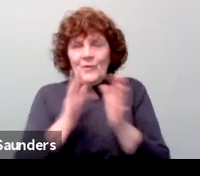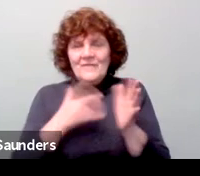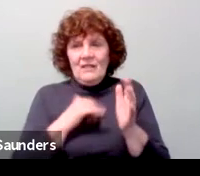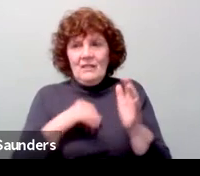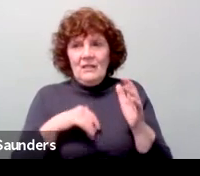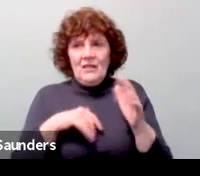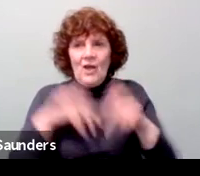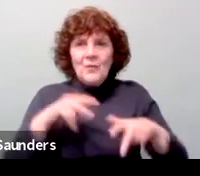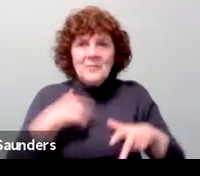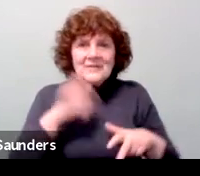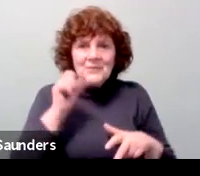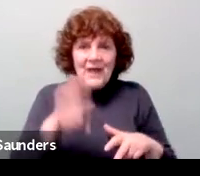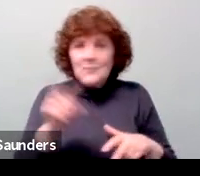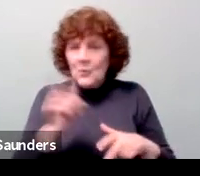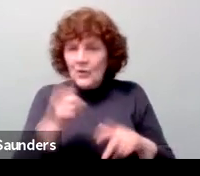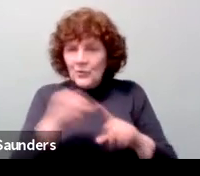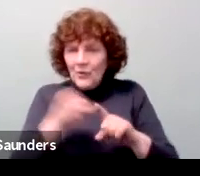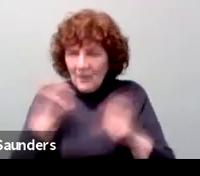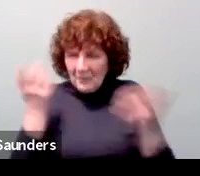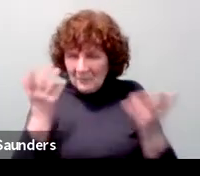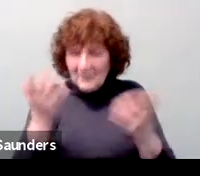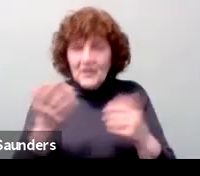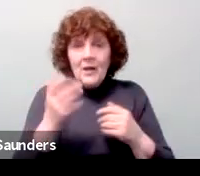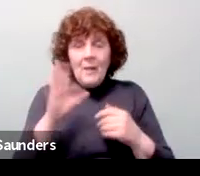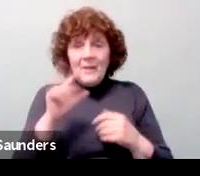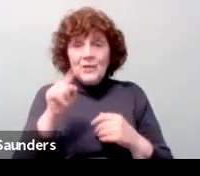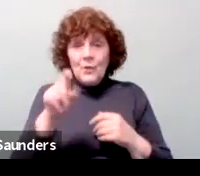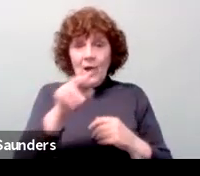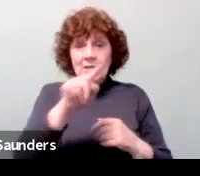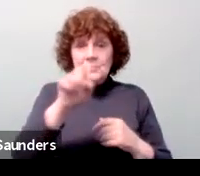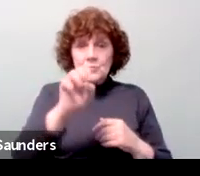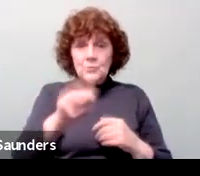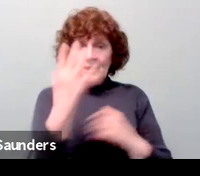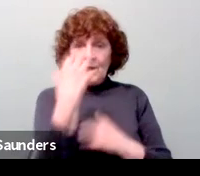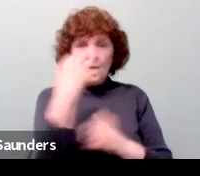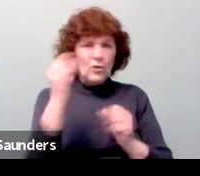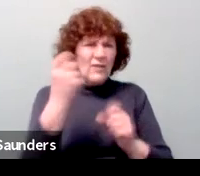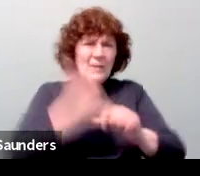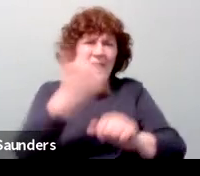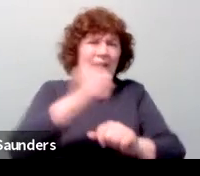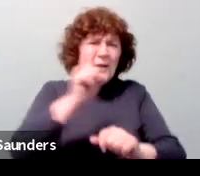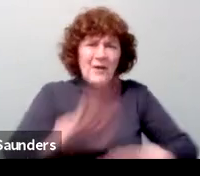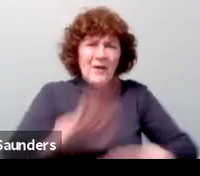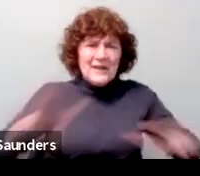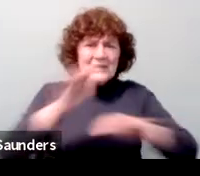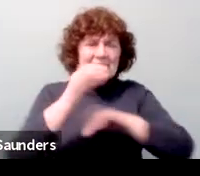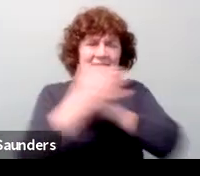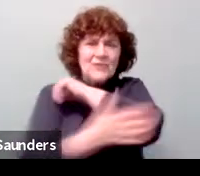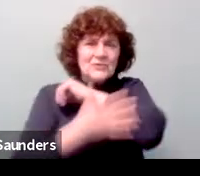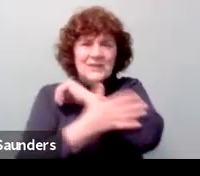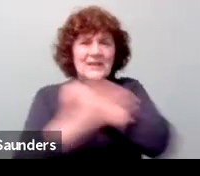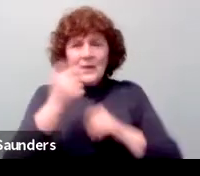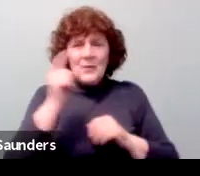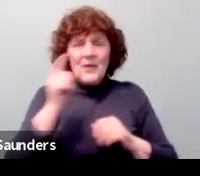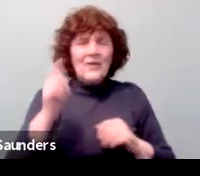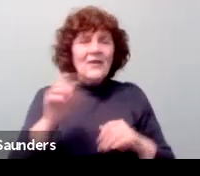where you're coming to us from, but because you're on a Zoom camera, you could be coming to us from anywhere in the country. And captioning